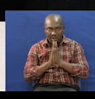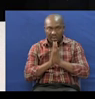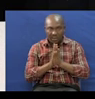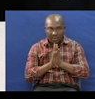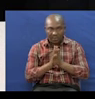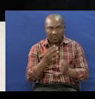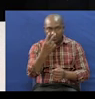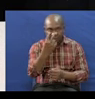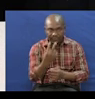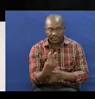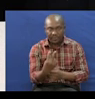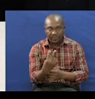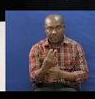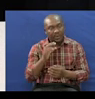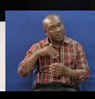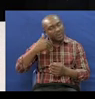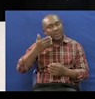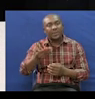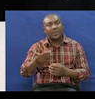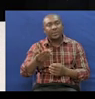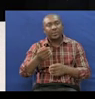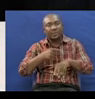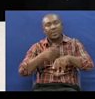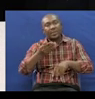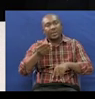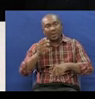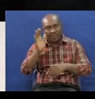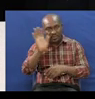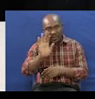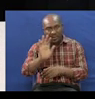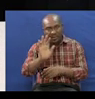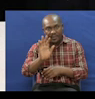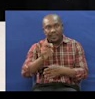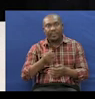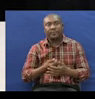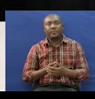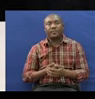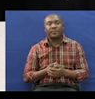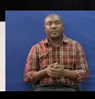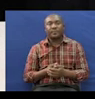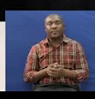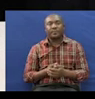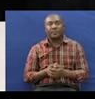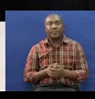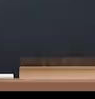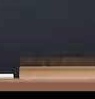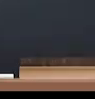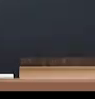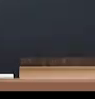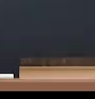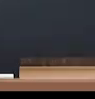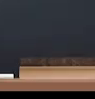Thank you for listening. My name is Bonaventure Goel. See you next time. Bye-bye.